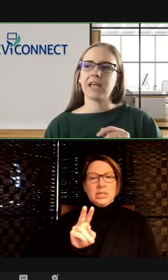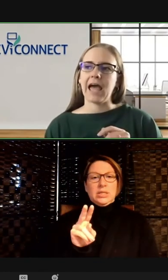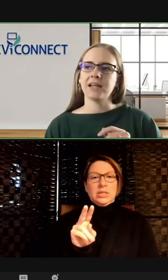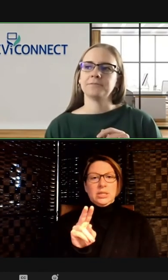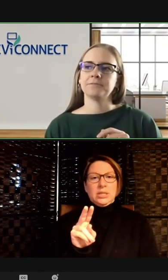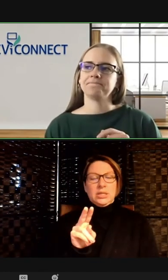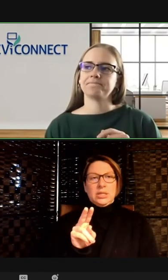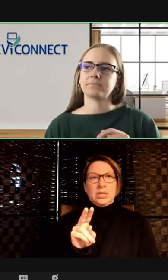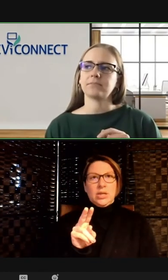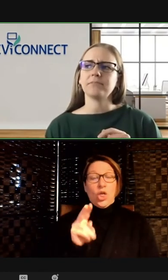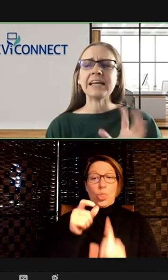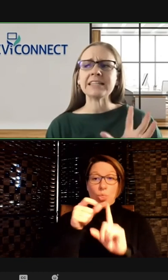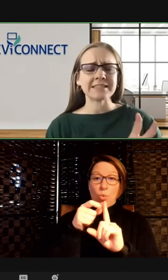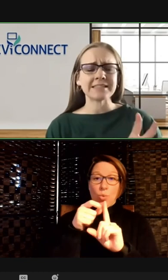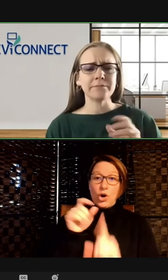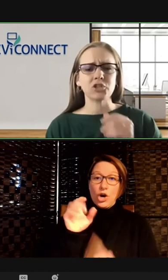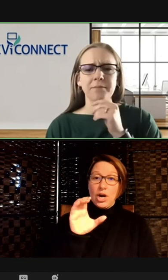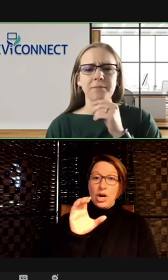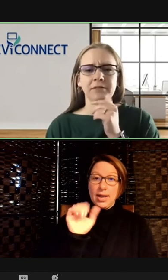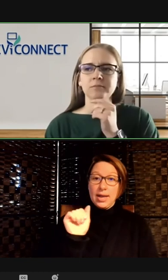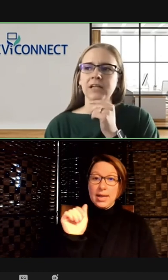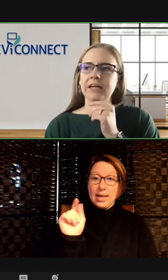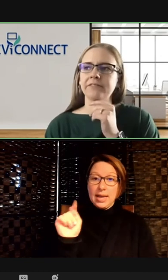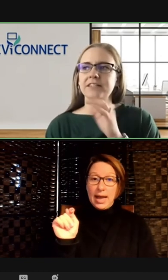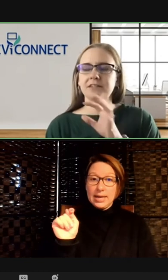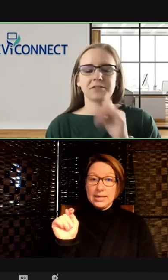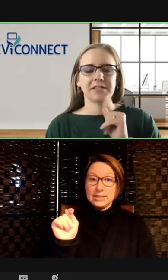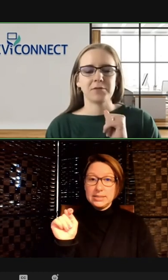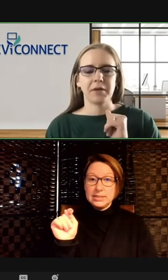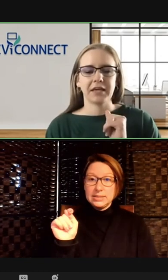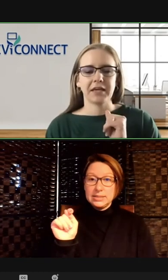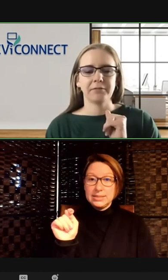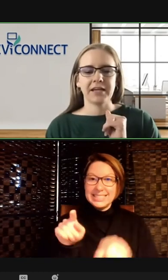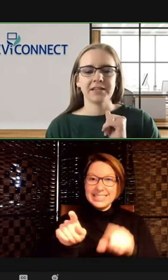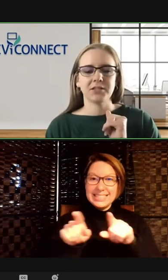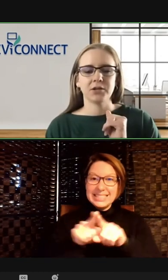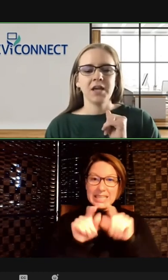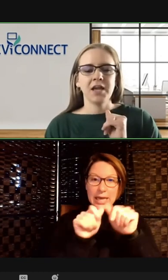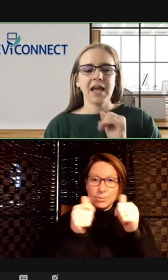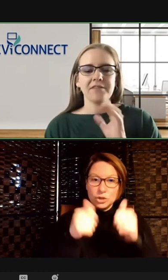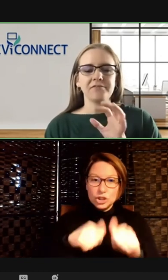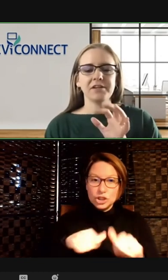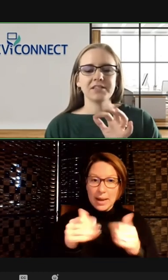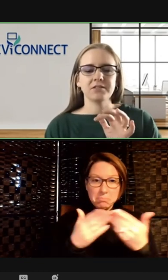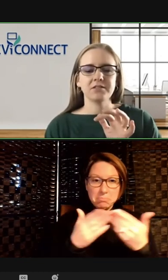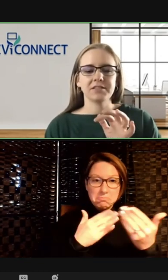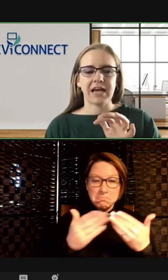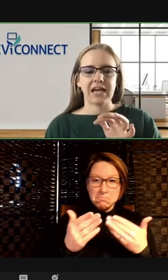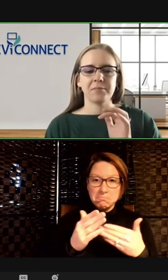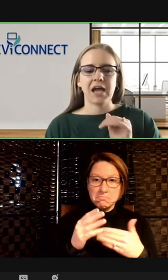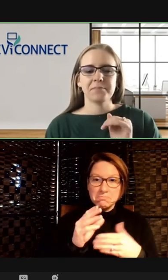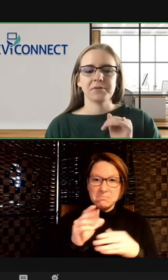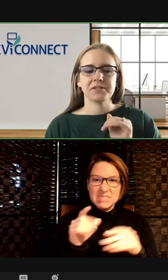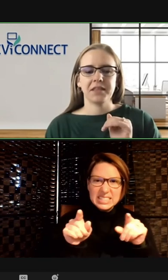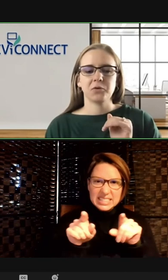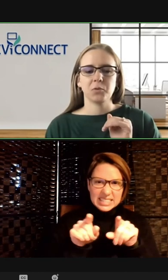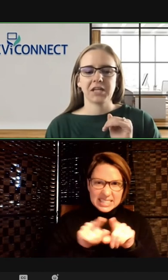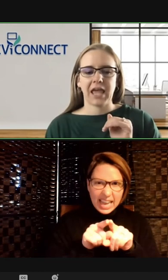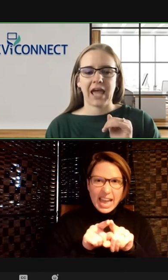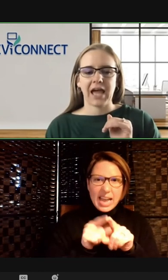the word cat has that same shape every single time you make it, right? So every single time